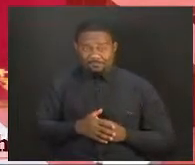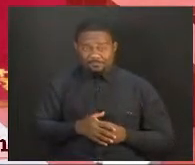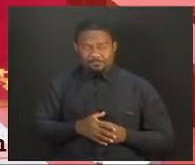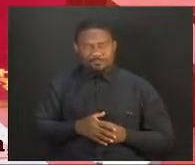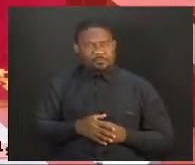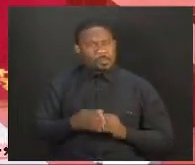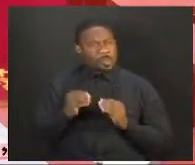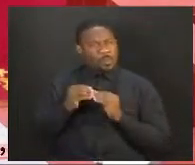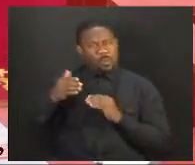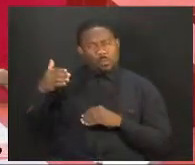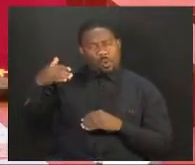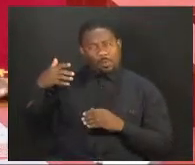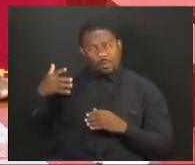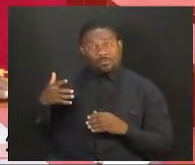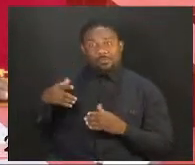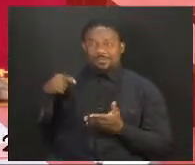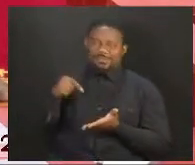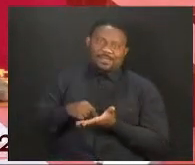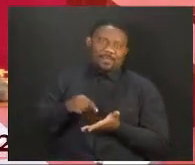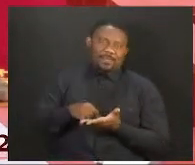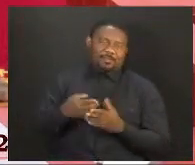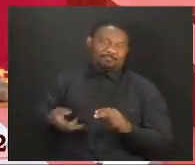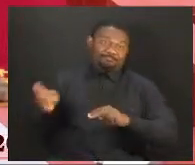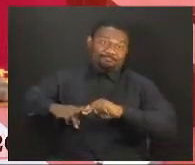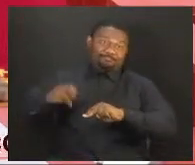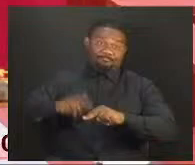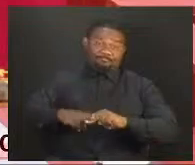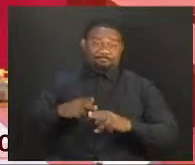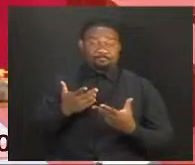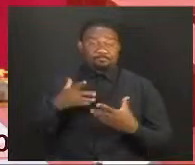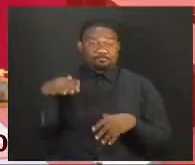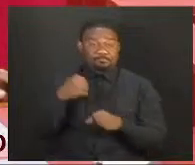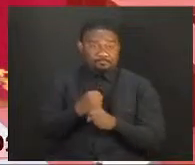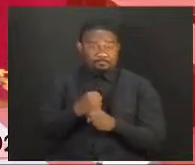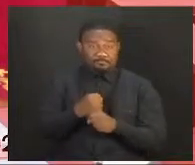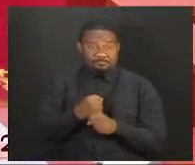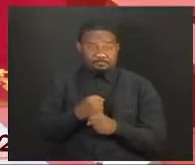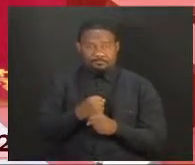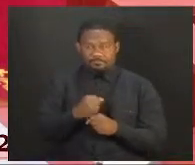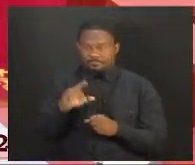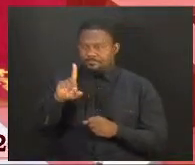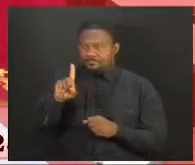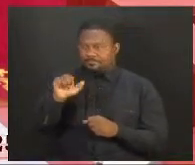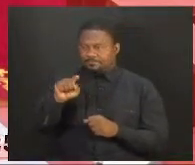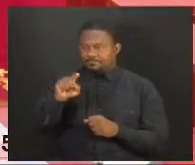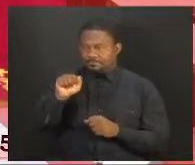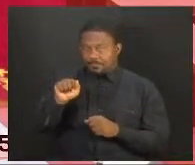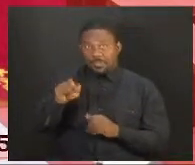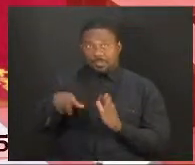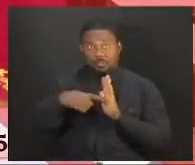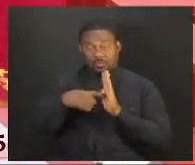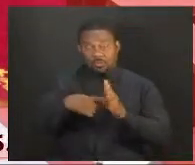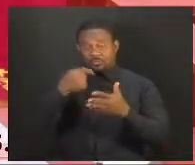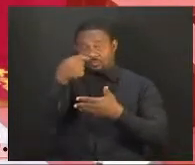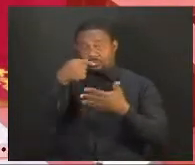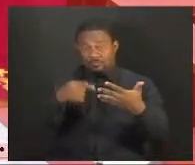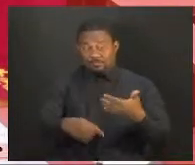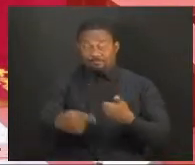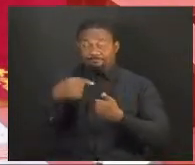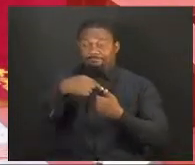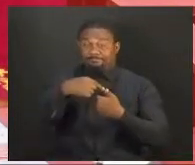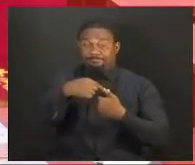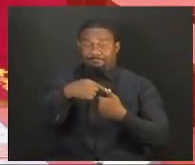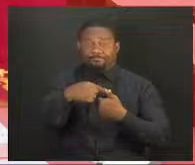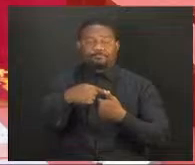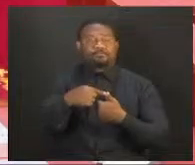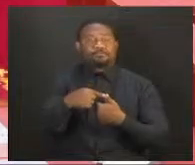accumulated over the period. Mr. Speaker, in summary, the provisional data shows the following. 1,